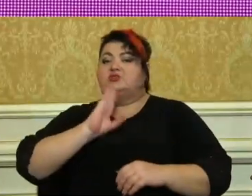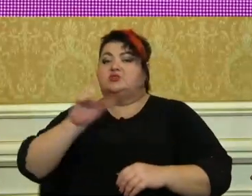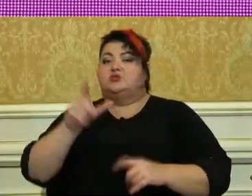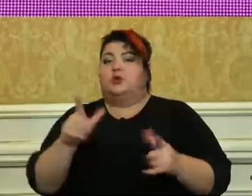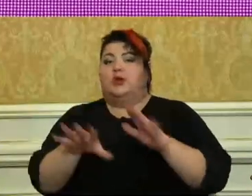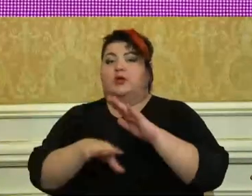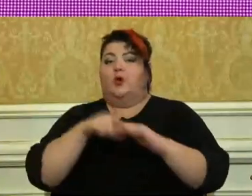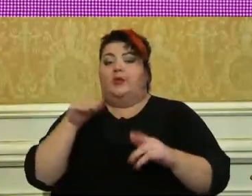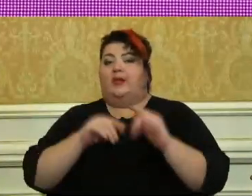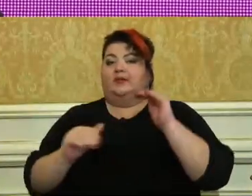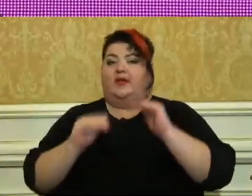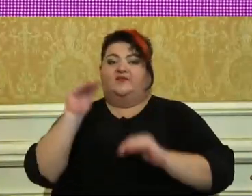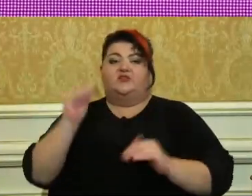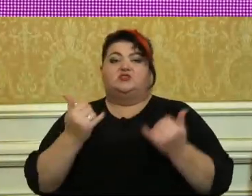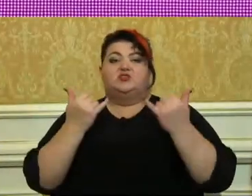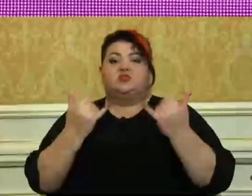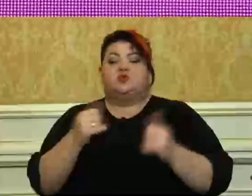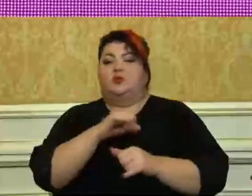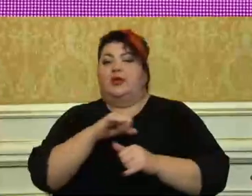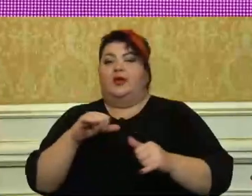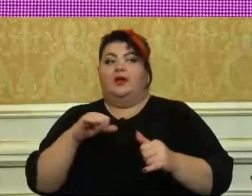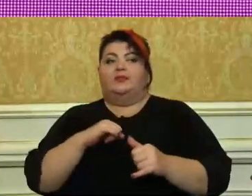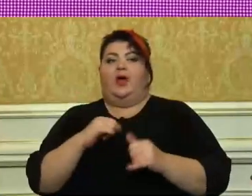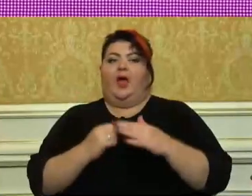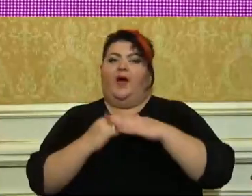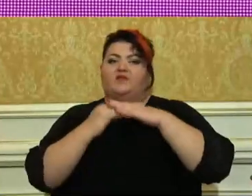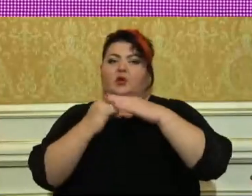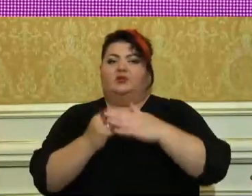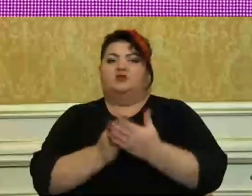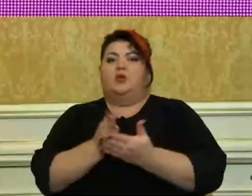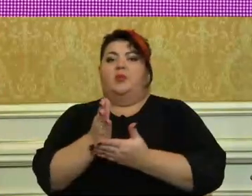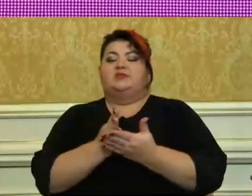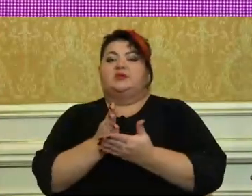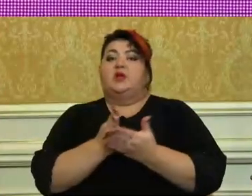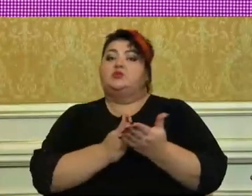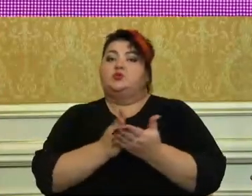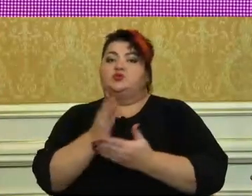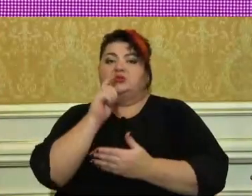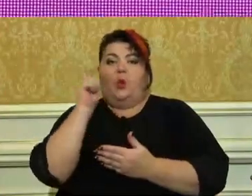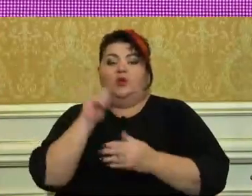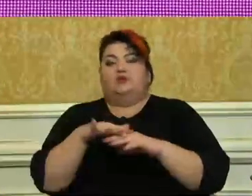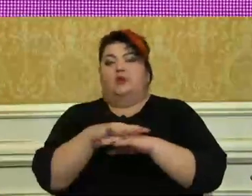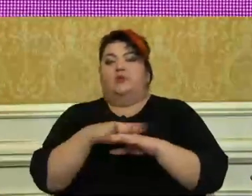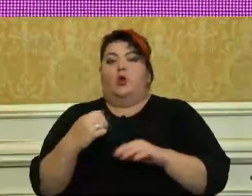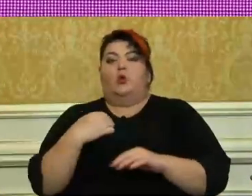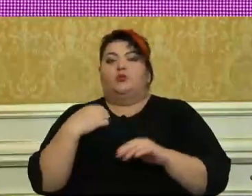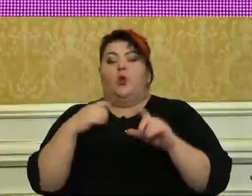stereotypes and then to take very nice positions to